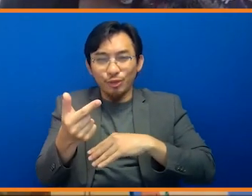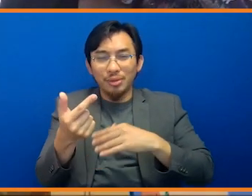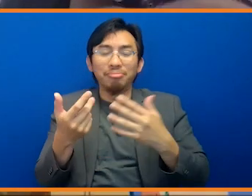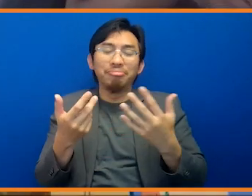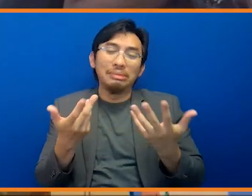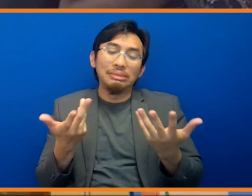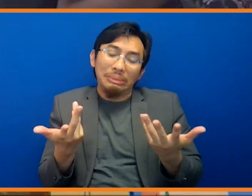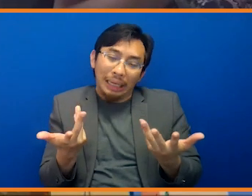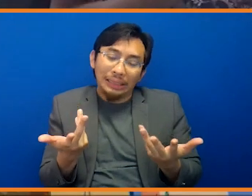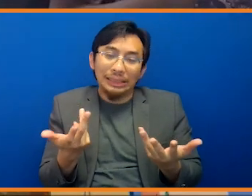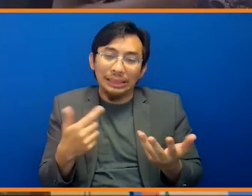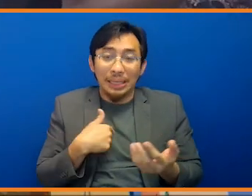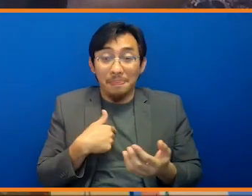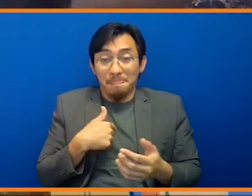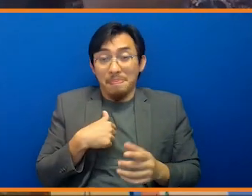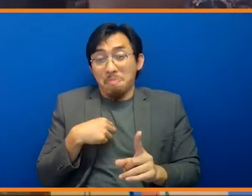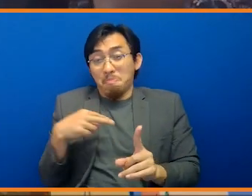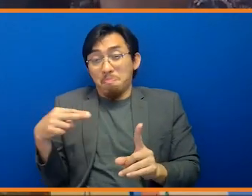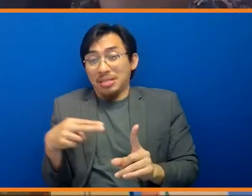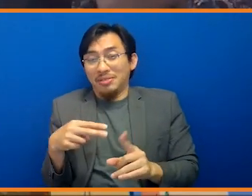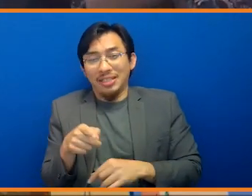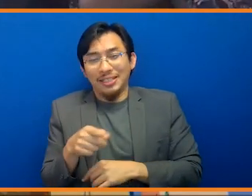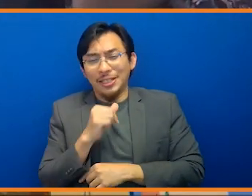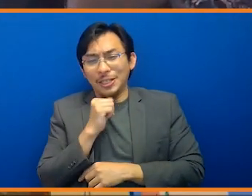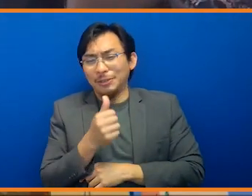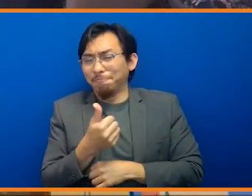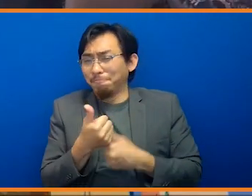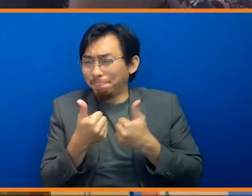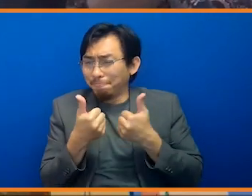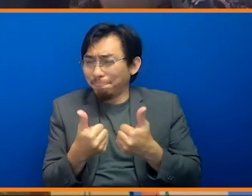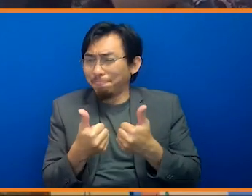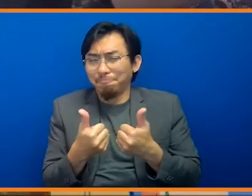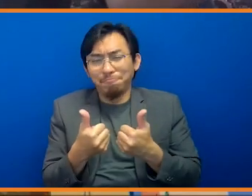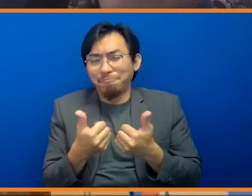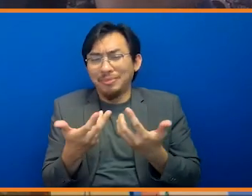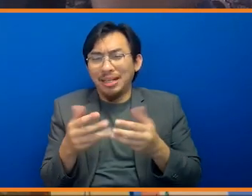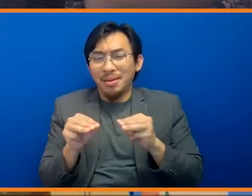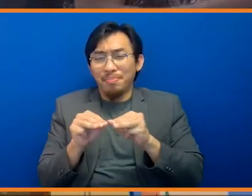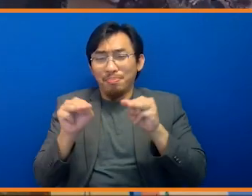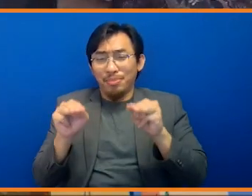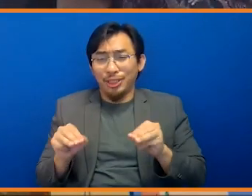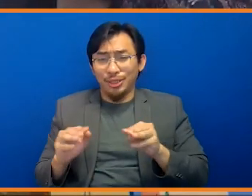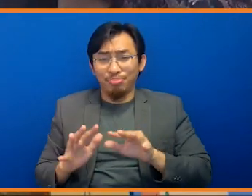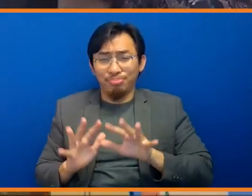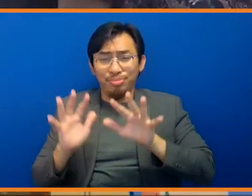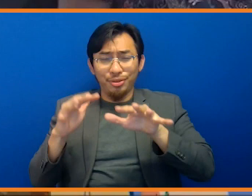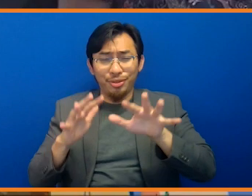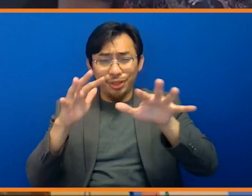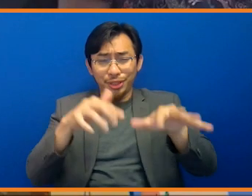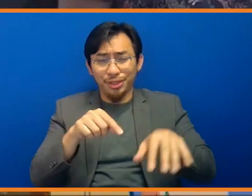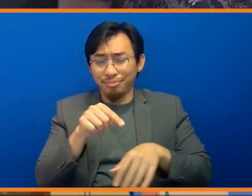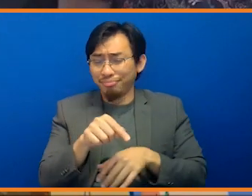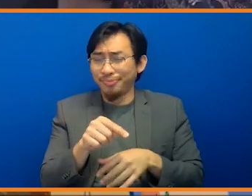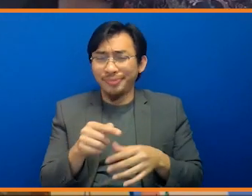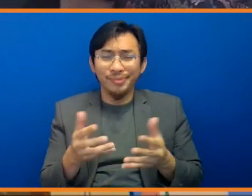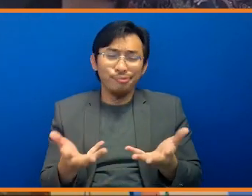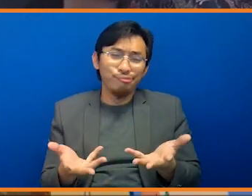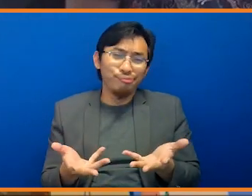Unfortunately, in my perspective, it's not as well maintained as the Museum Tsunami. So,